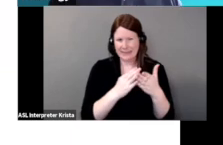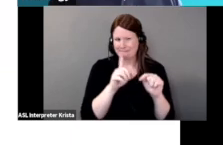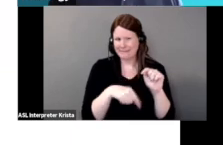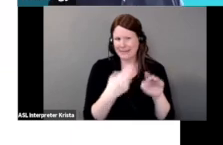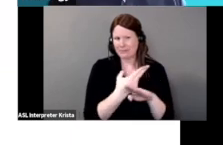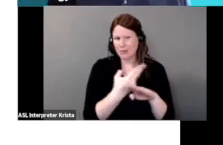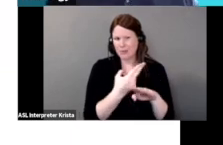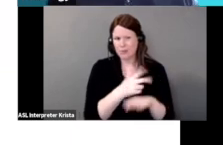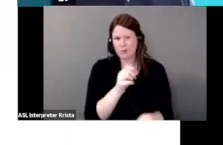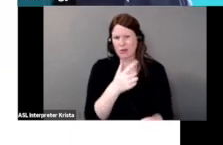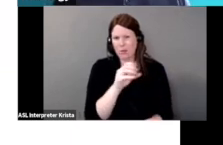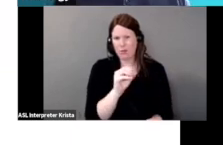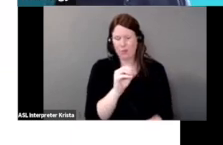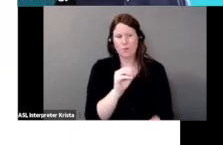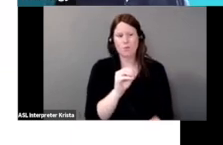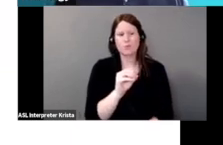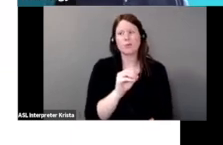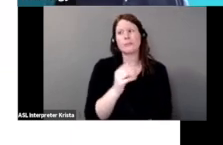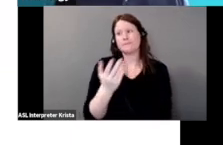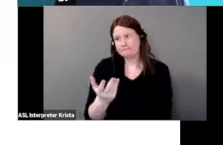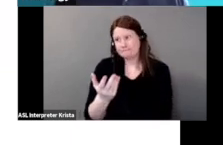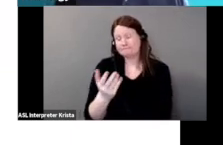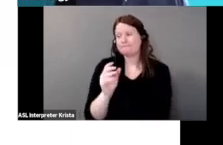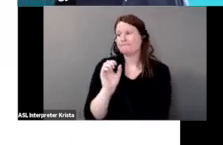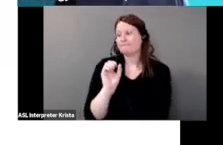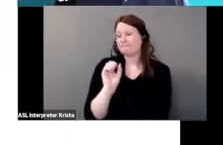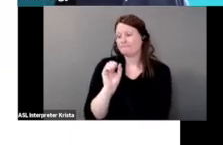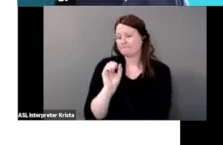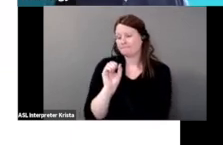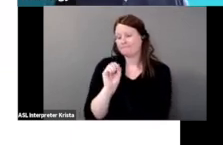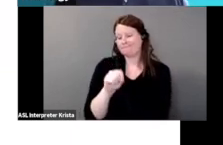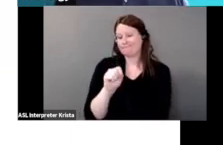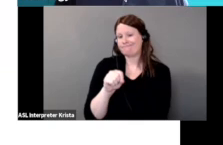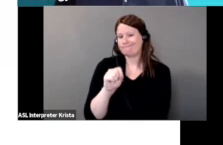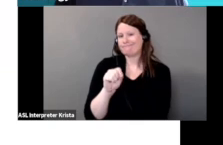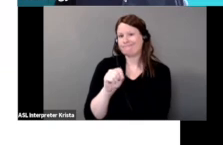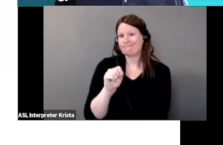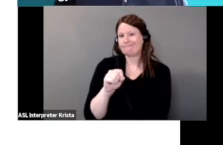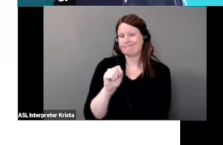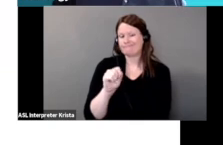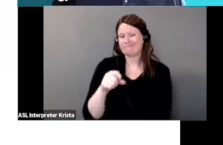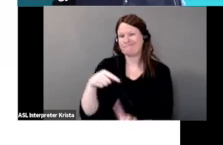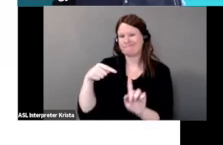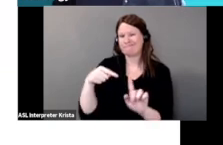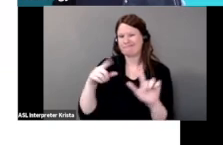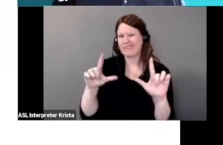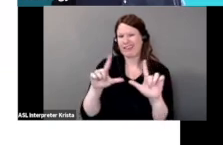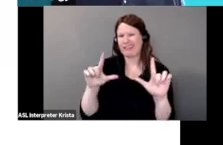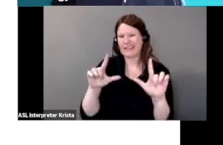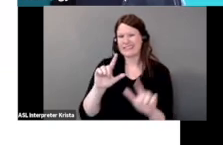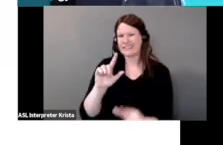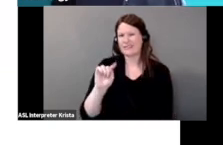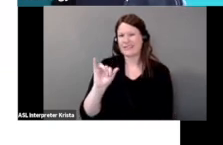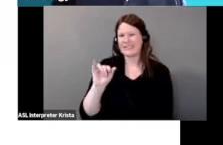That's something that will be governed by the actual license of the typeface, I